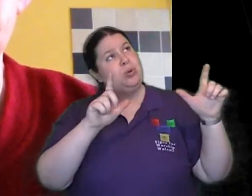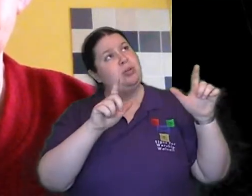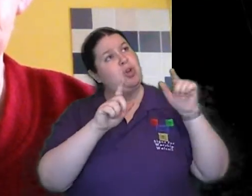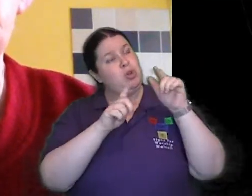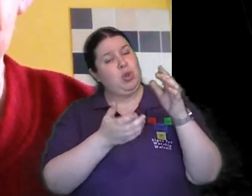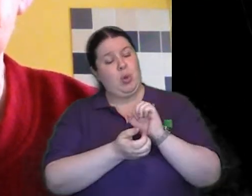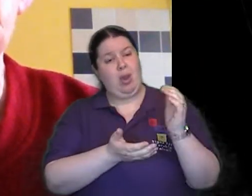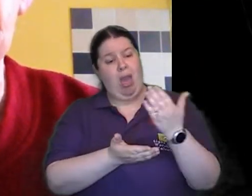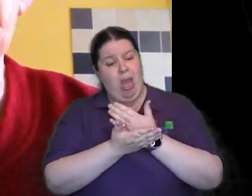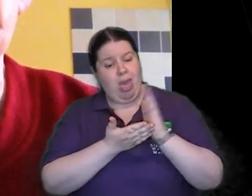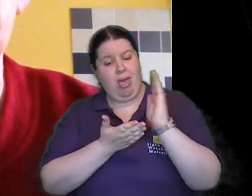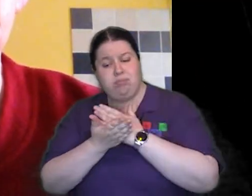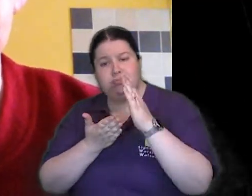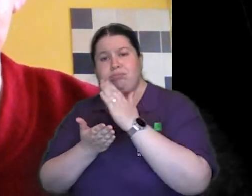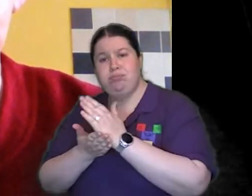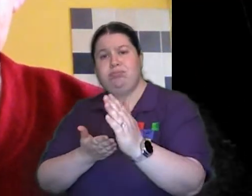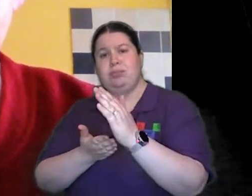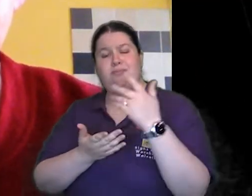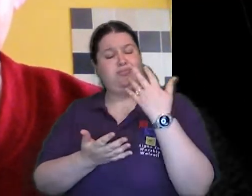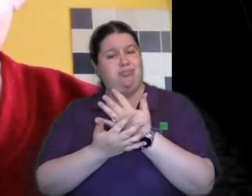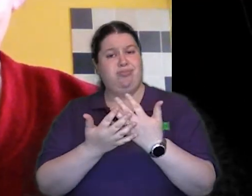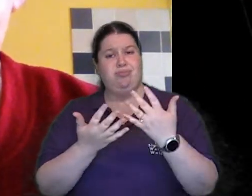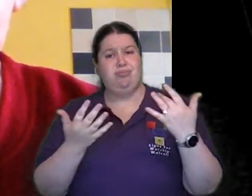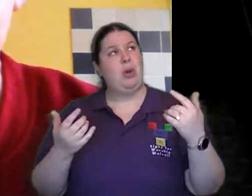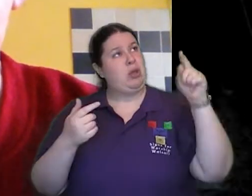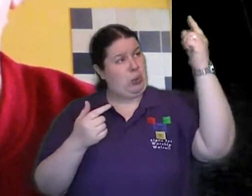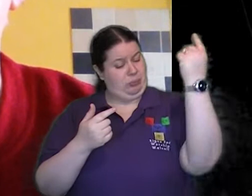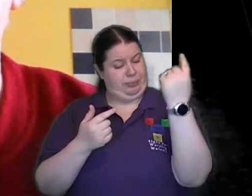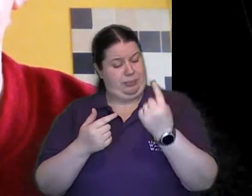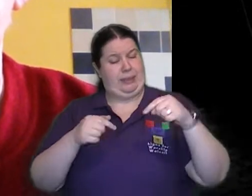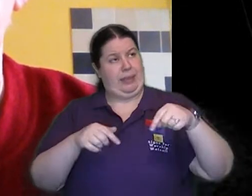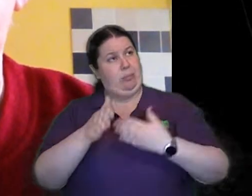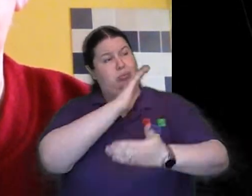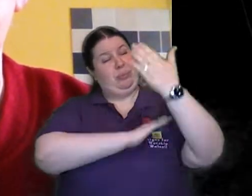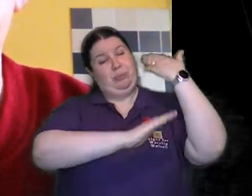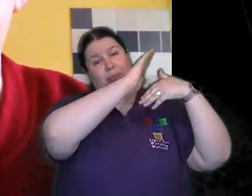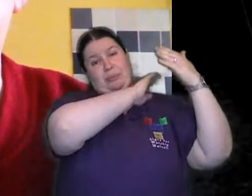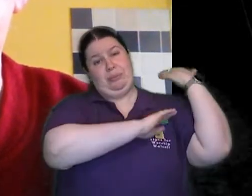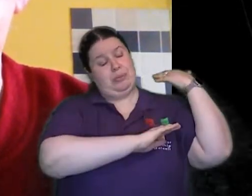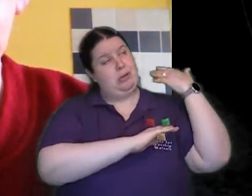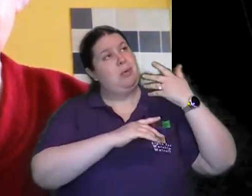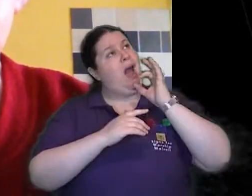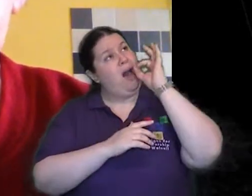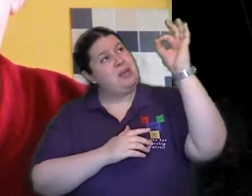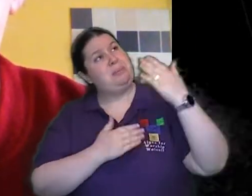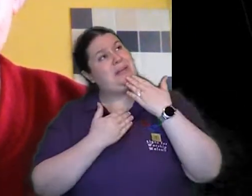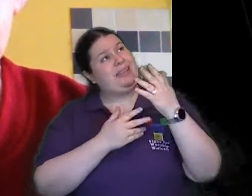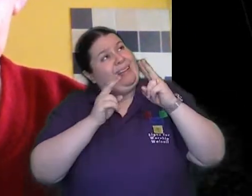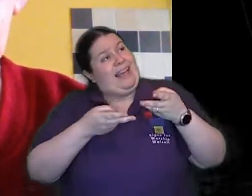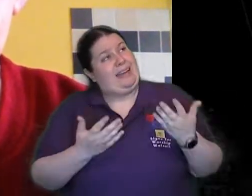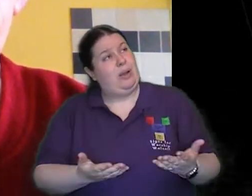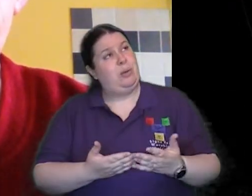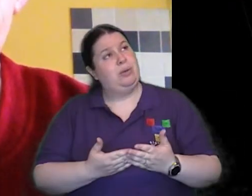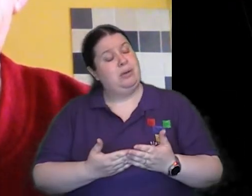Lord Jesus, you healed people and cast out tormenting demons from many people when you were on the earth. We ask that you do